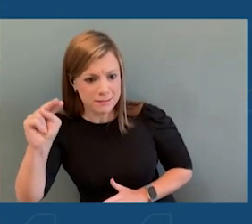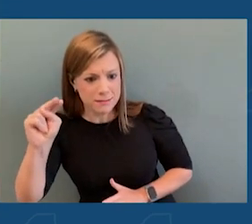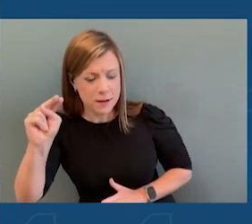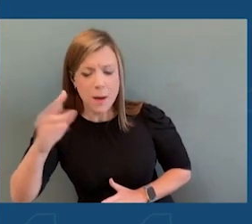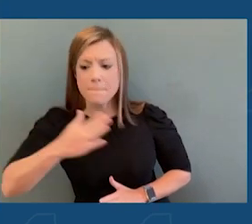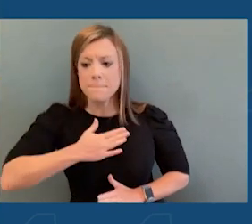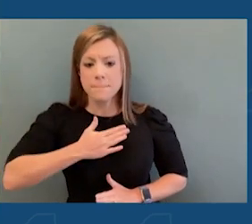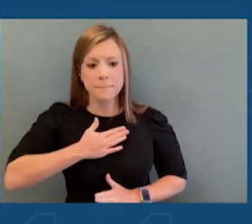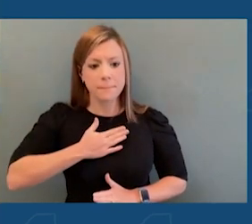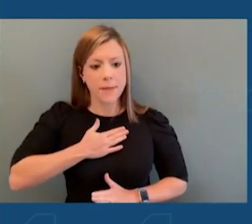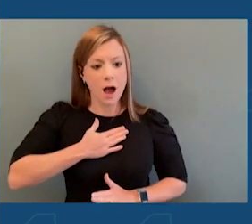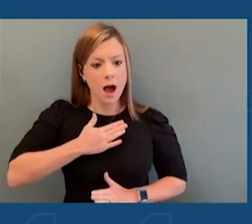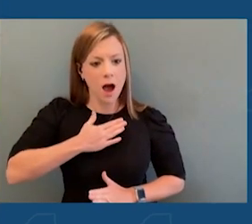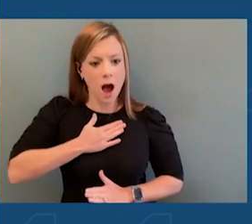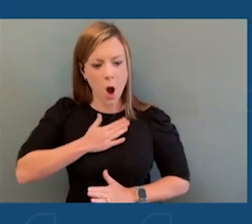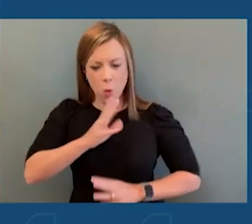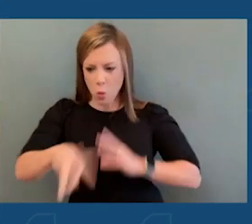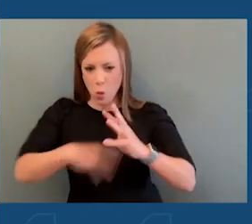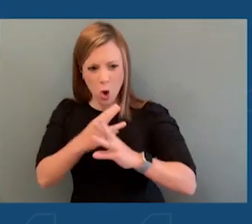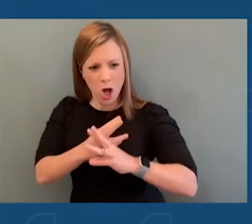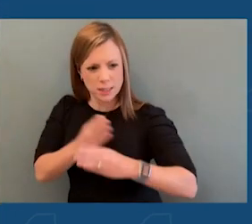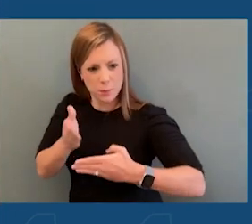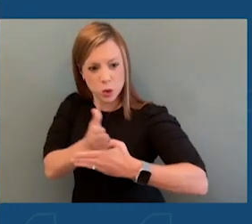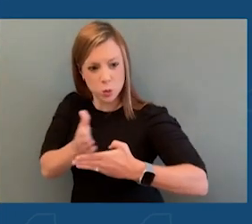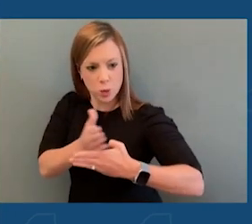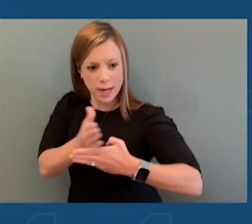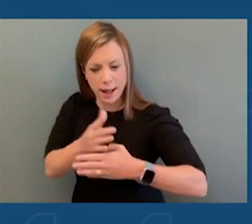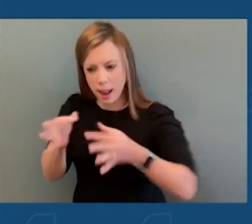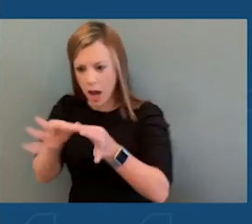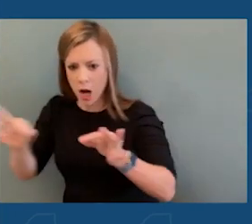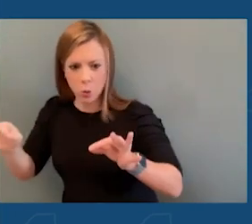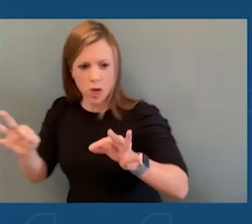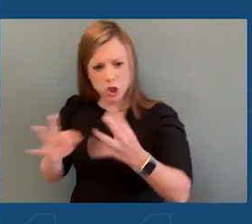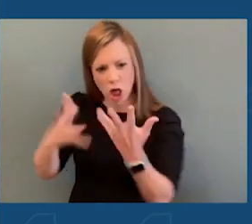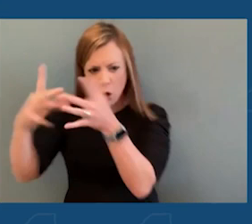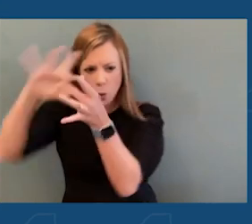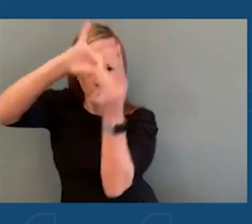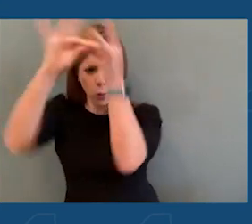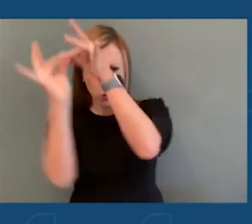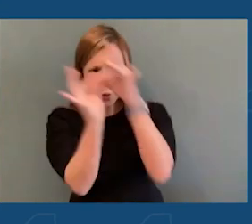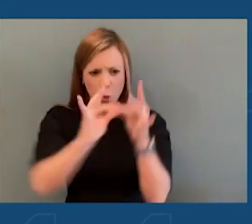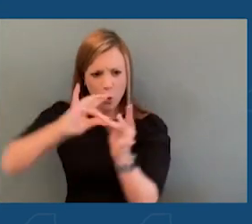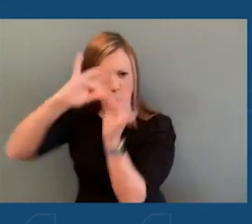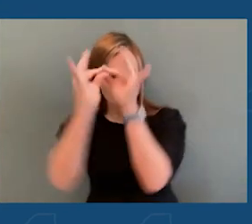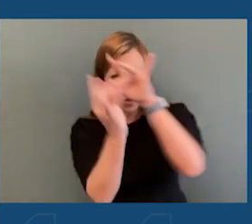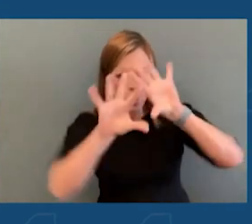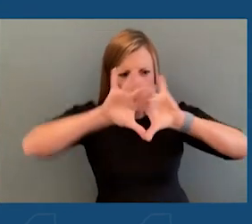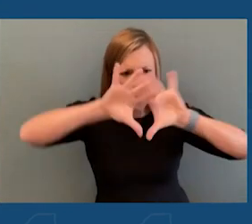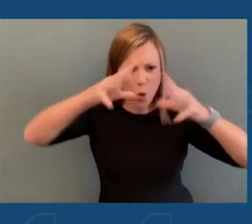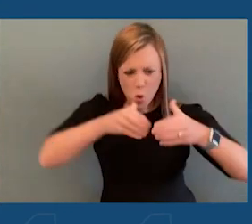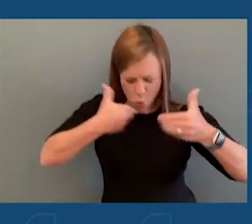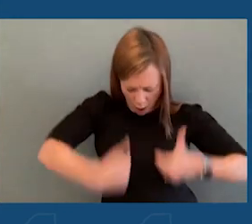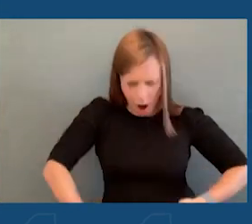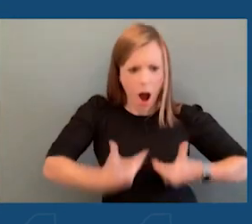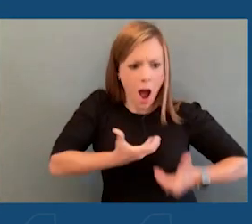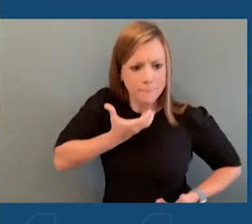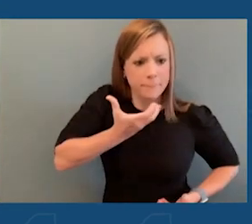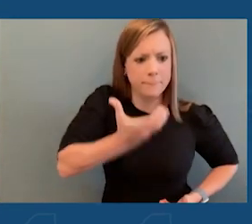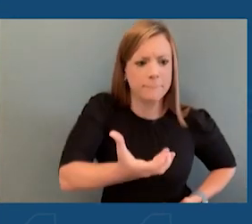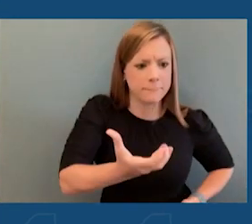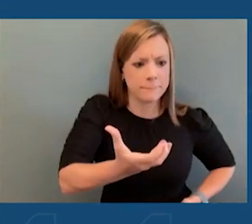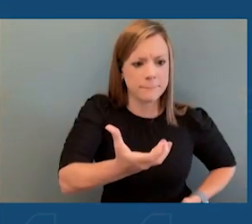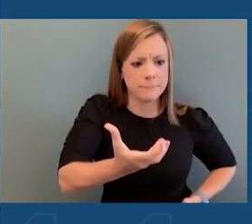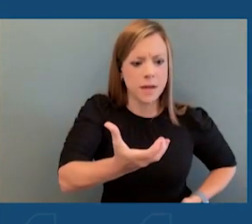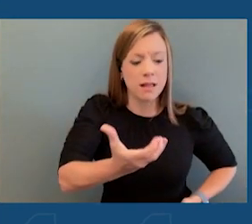dance between languages like a salsa rhythm. They weave together my heritage and identity. Like having two